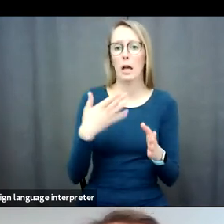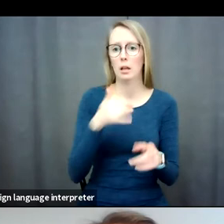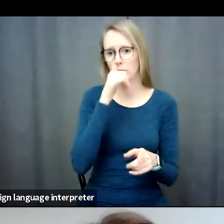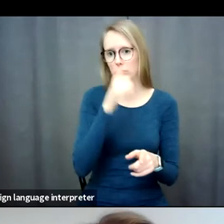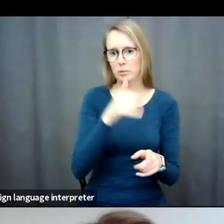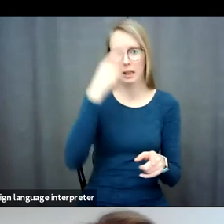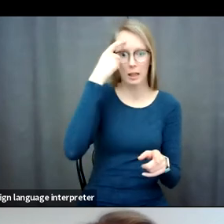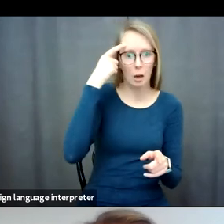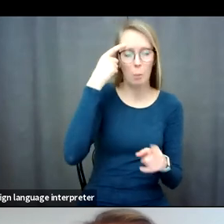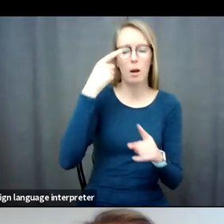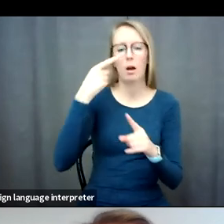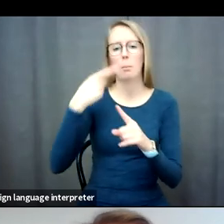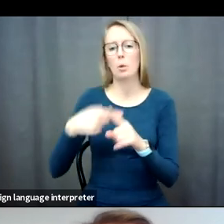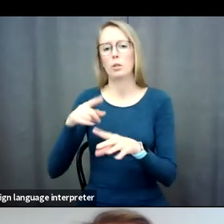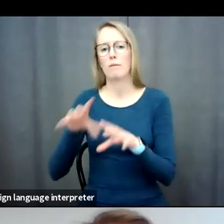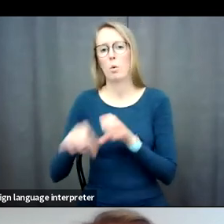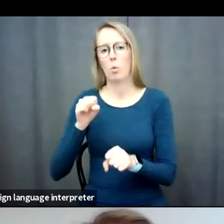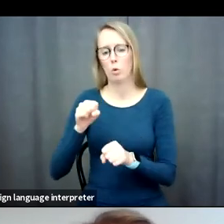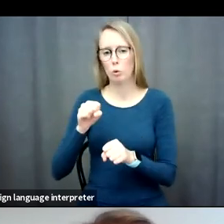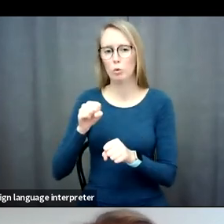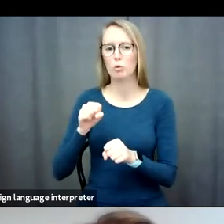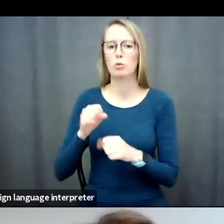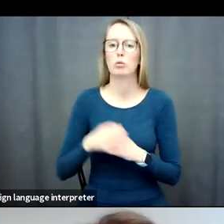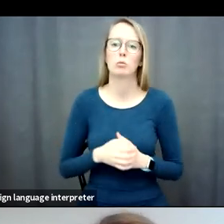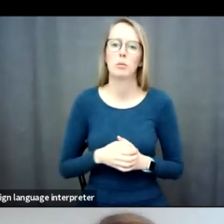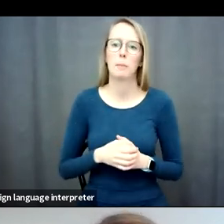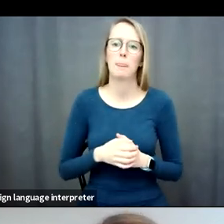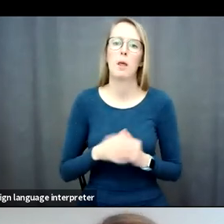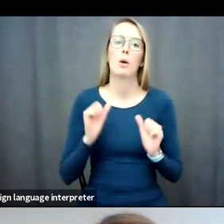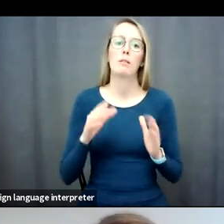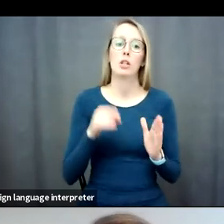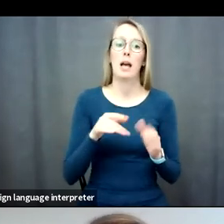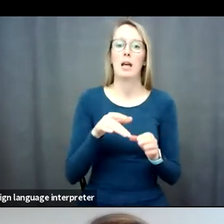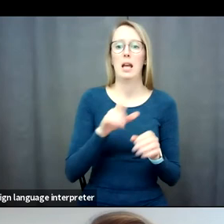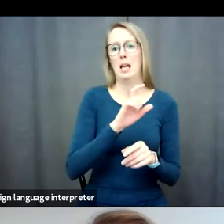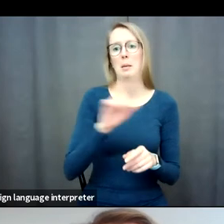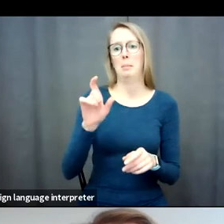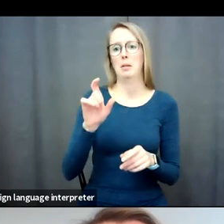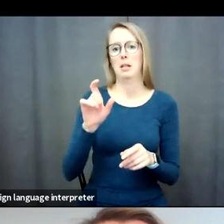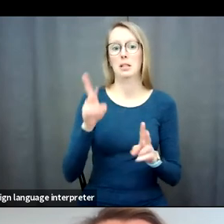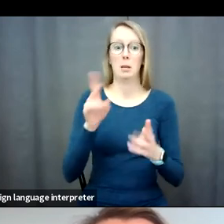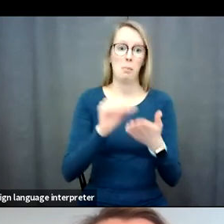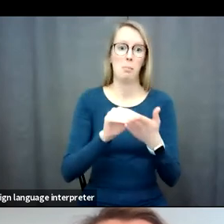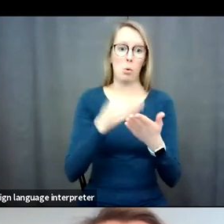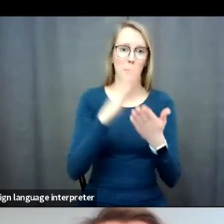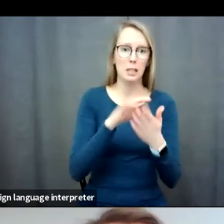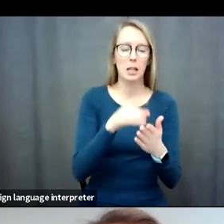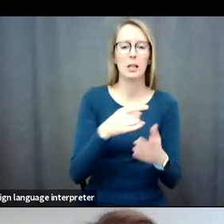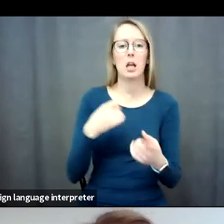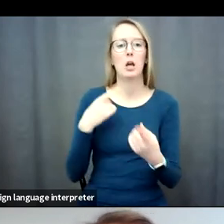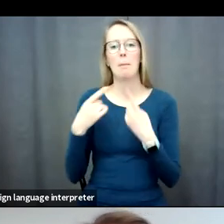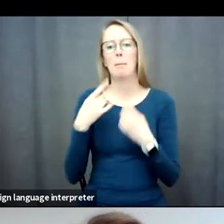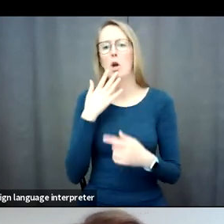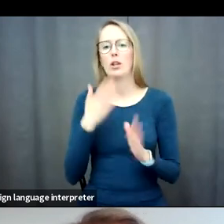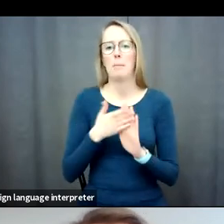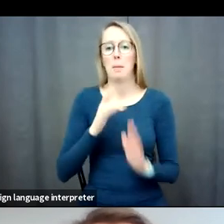trauma and violence. But of course, if the subject is like this, it says on the slide, talk to me, you can't